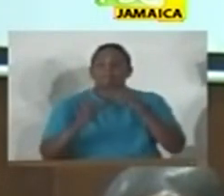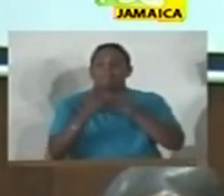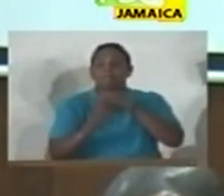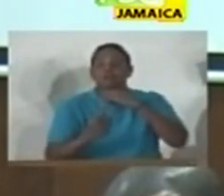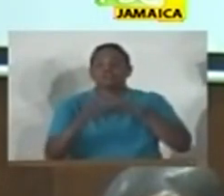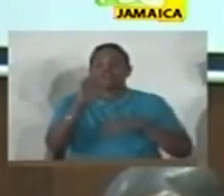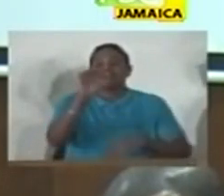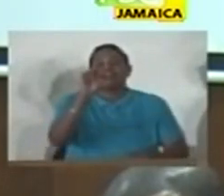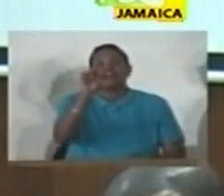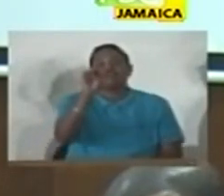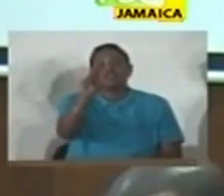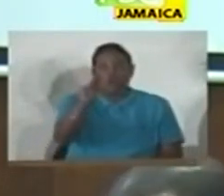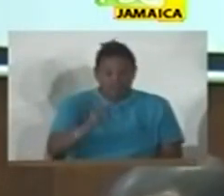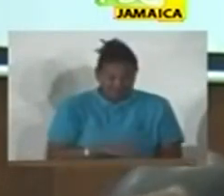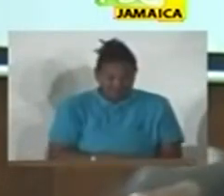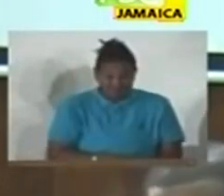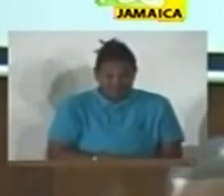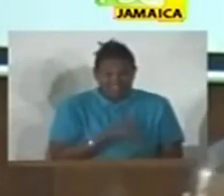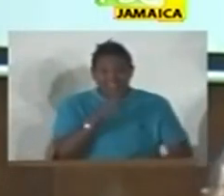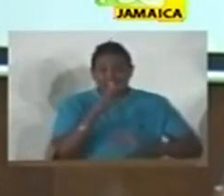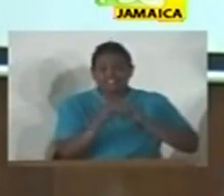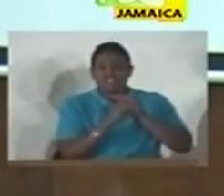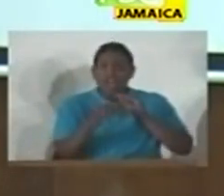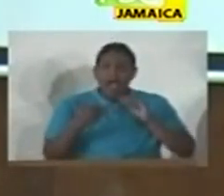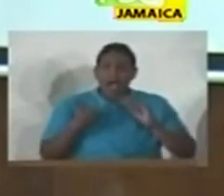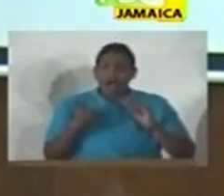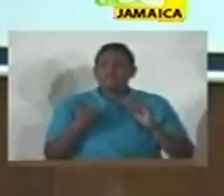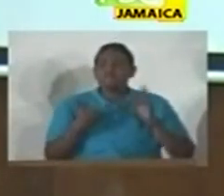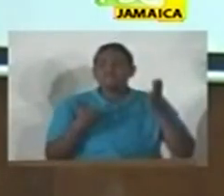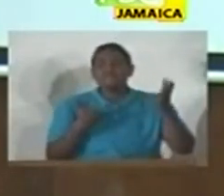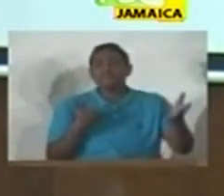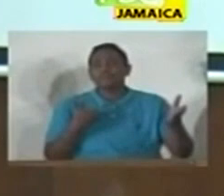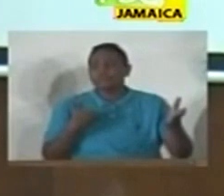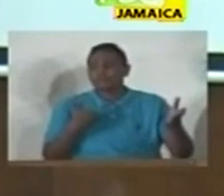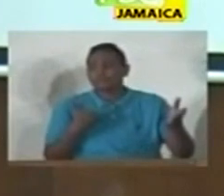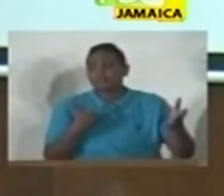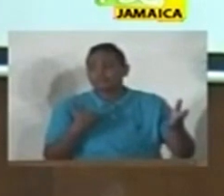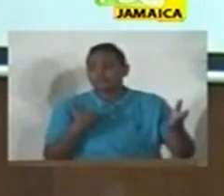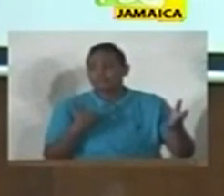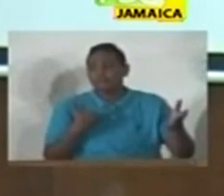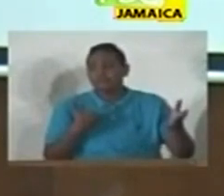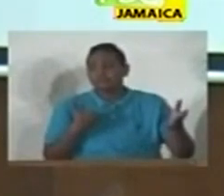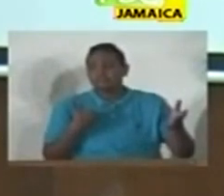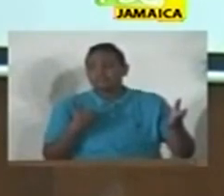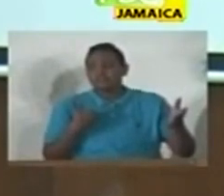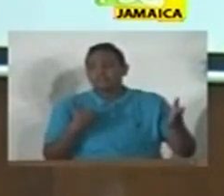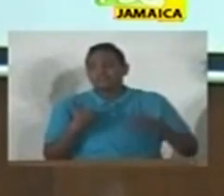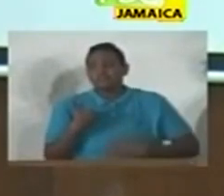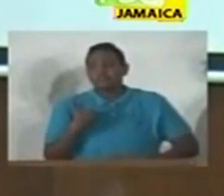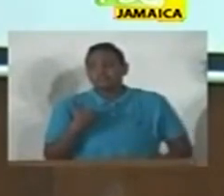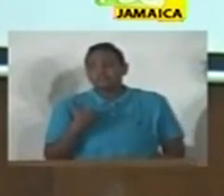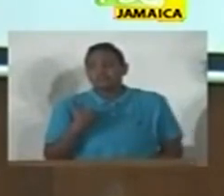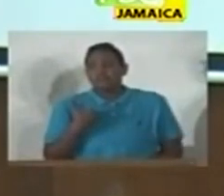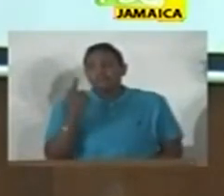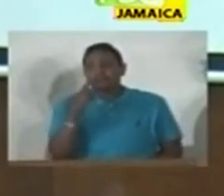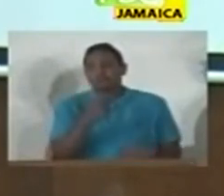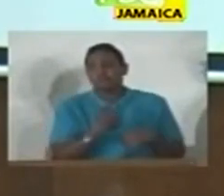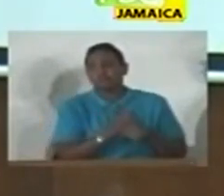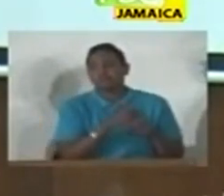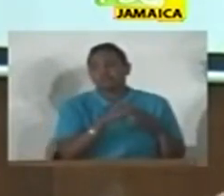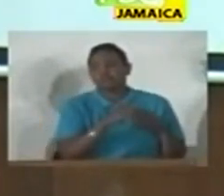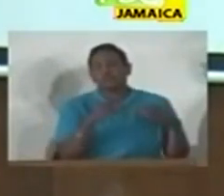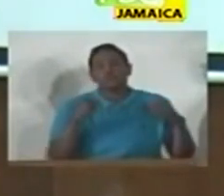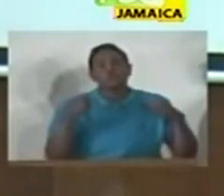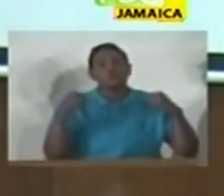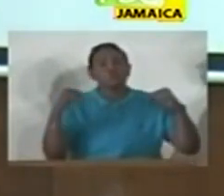Clarendon. They also have an outlet for their raw produce through their supermarkets. And I